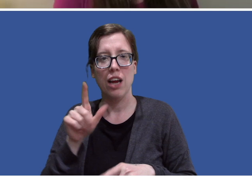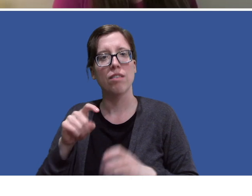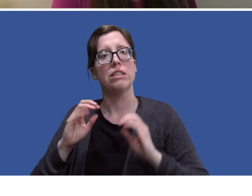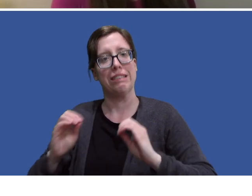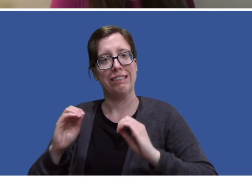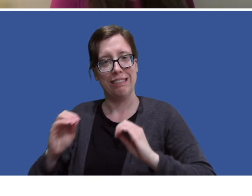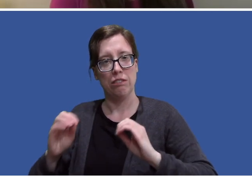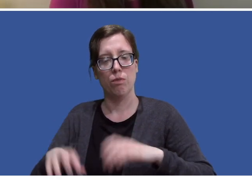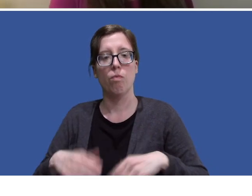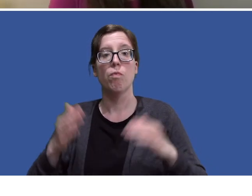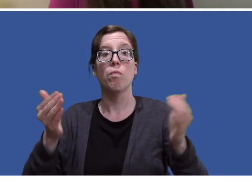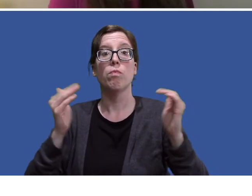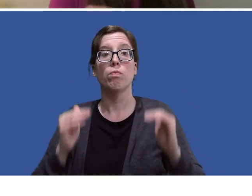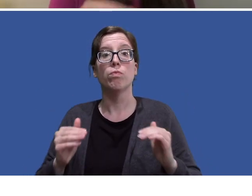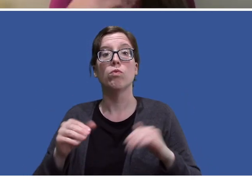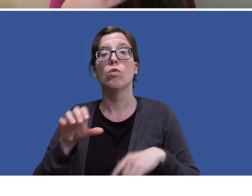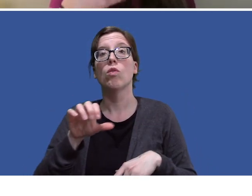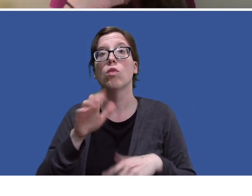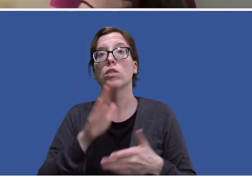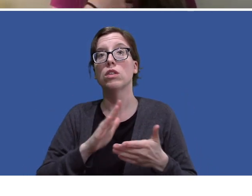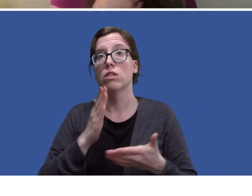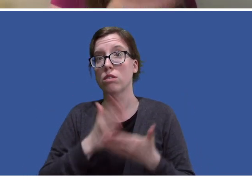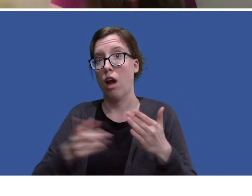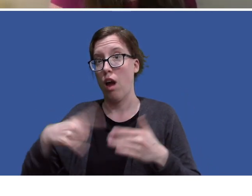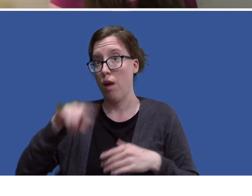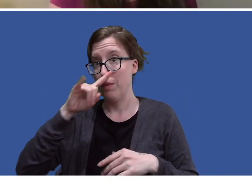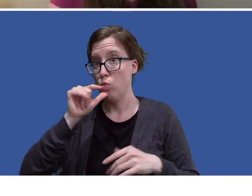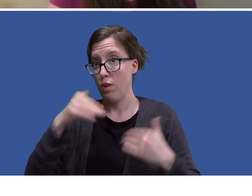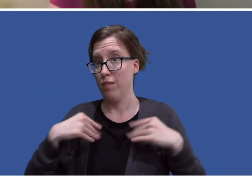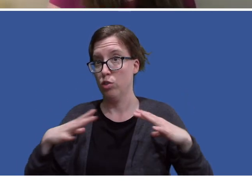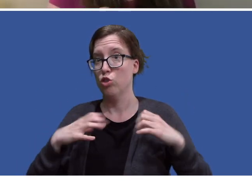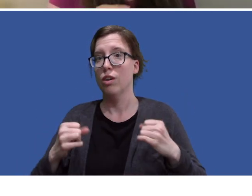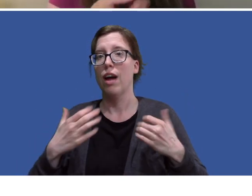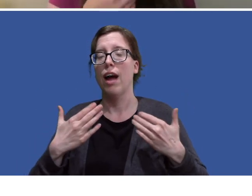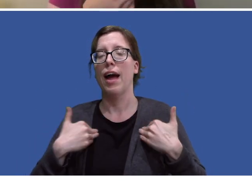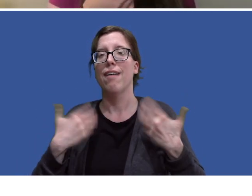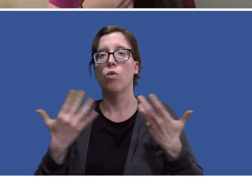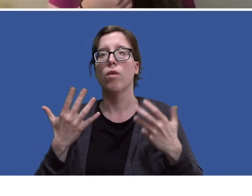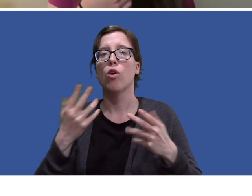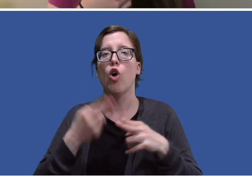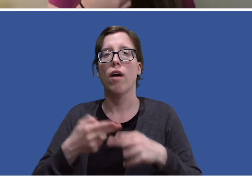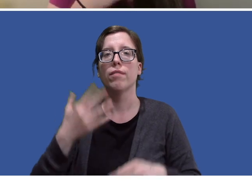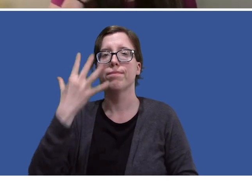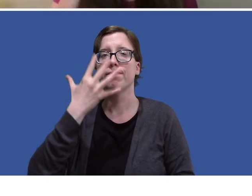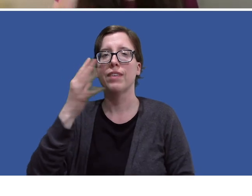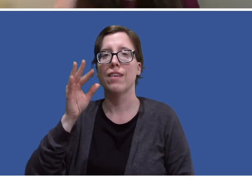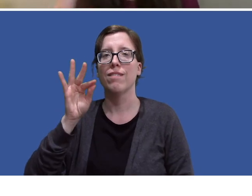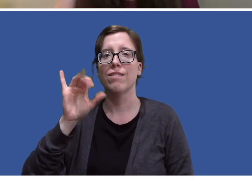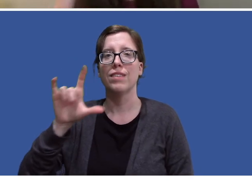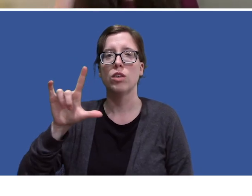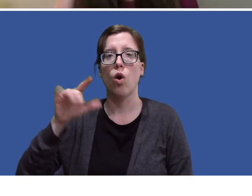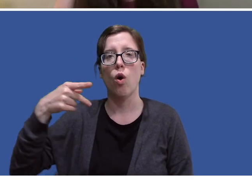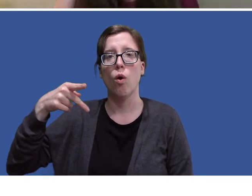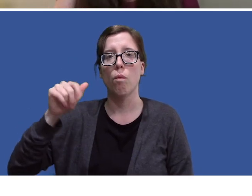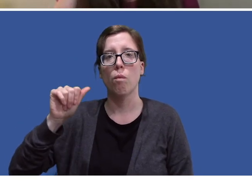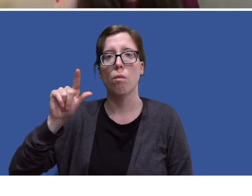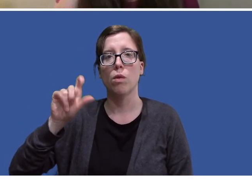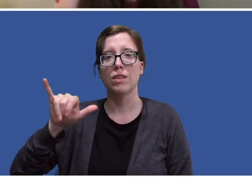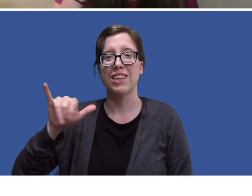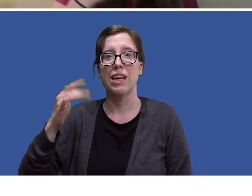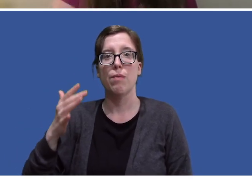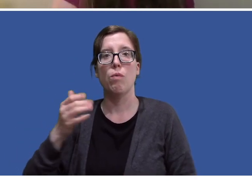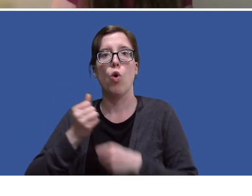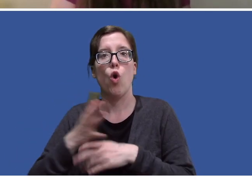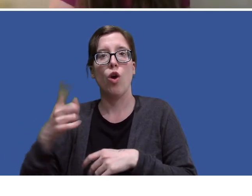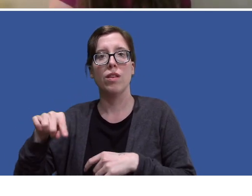have facial palsy, and that might cause them to frown all the time. That might cause, especially younger kids, but